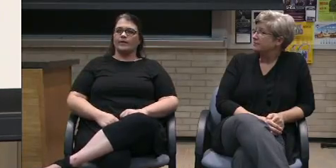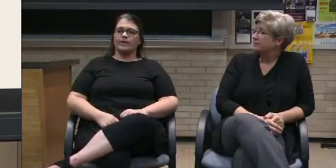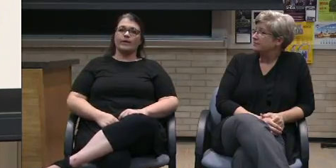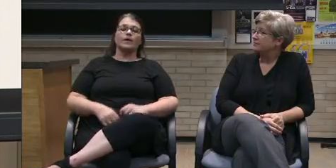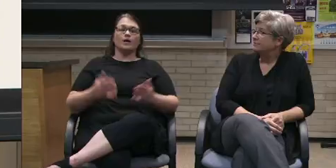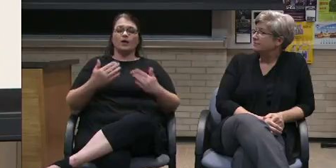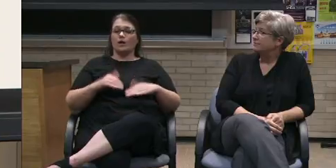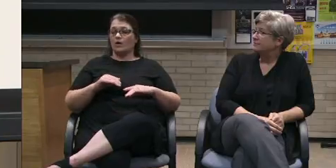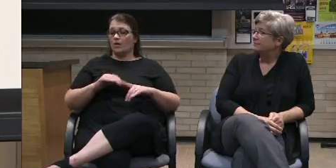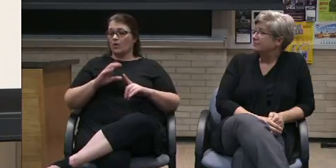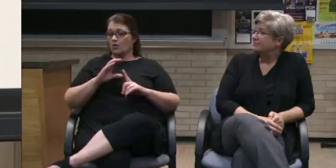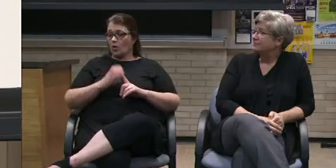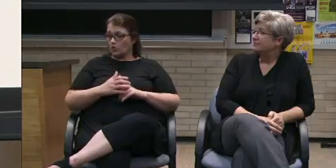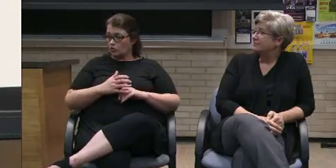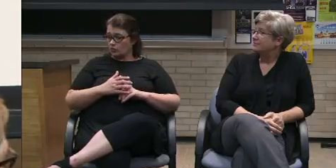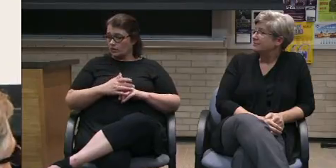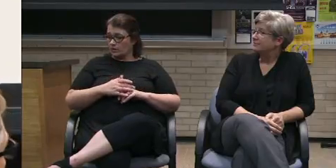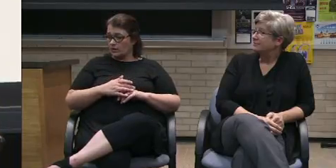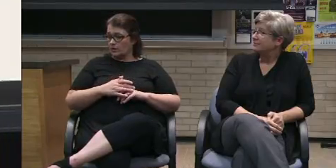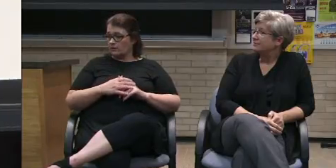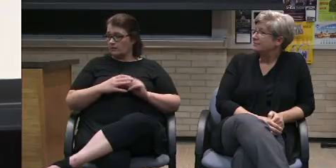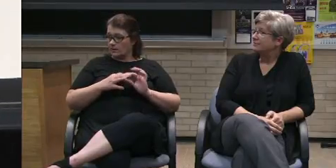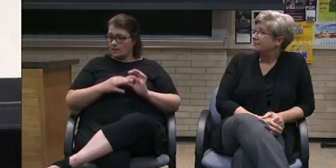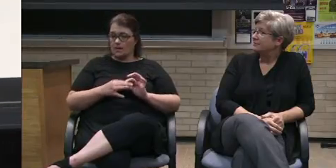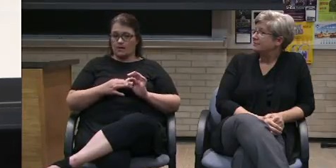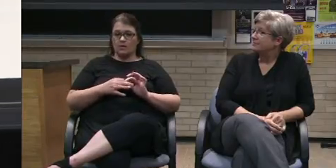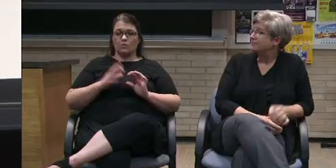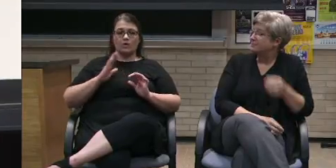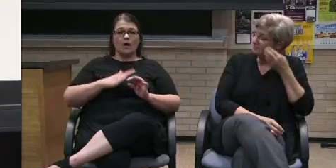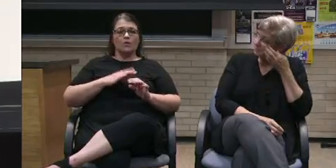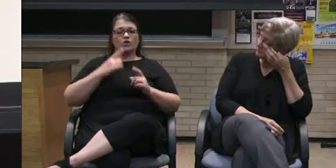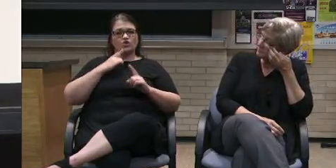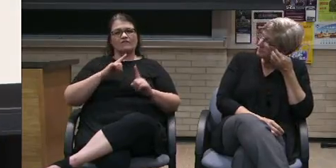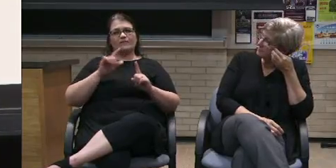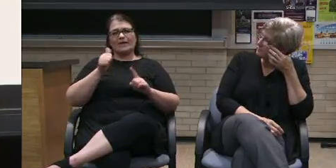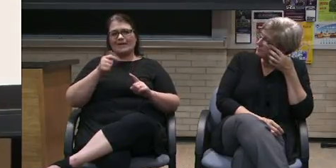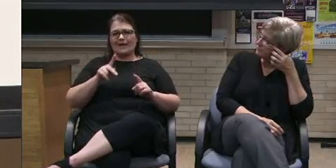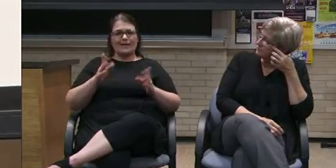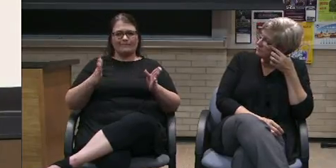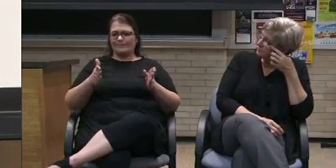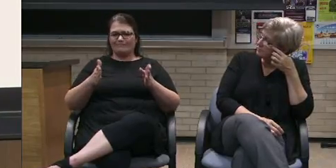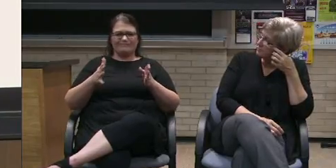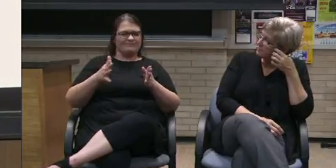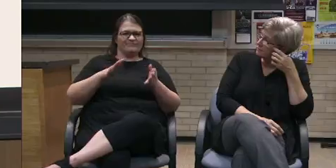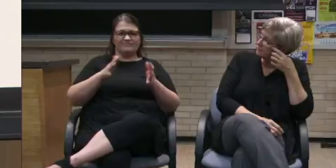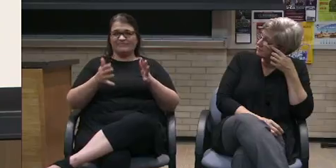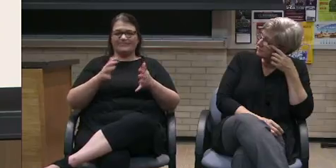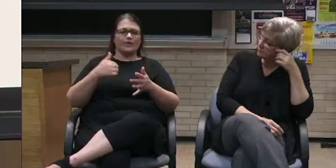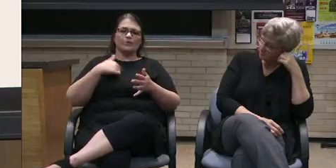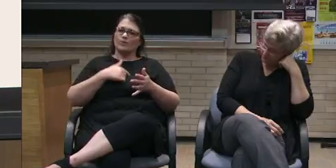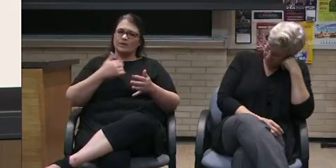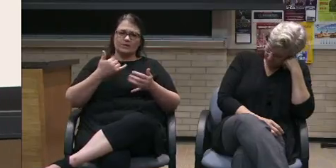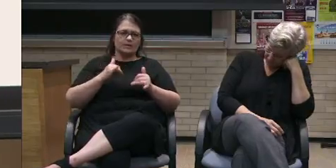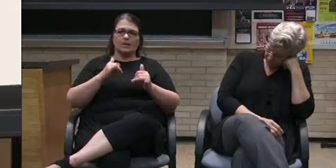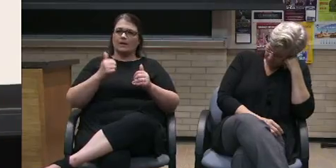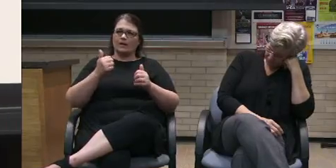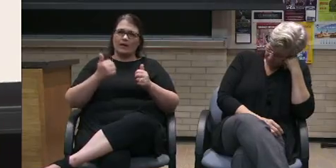terms of, we're still working with our achievement gap, as everyone is, and that's something that should not